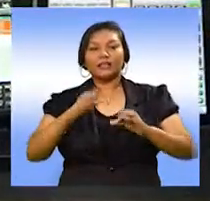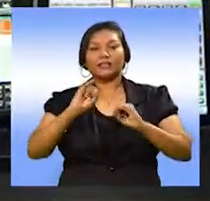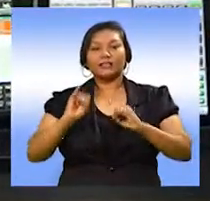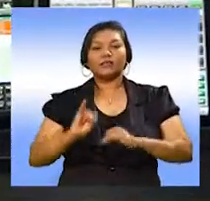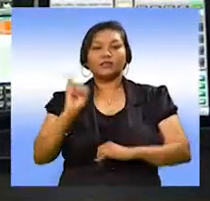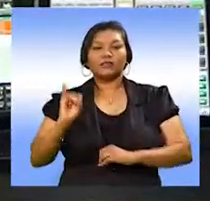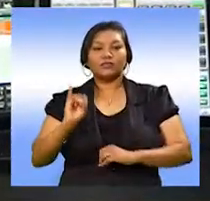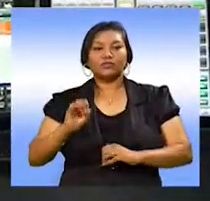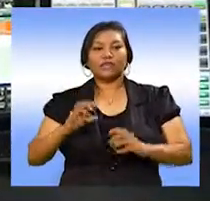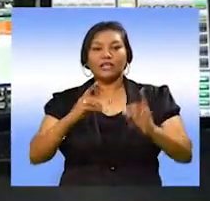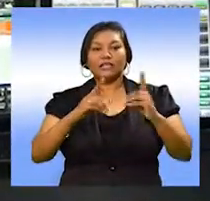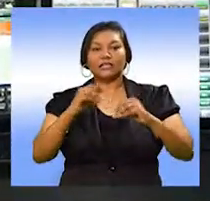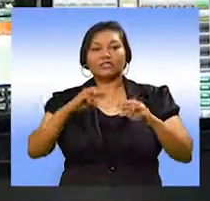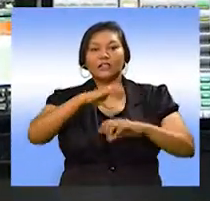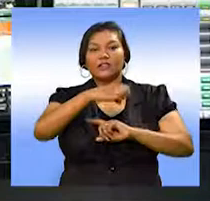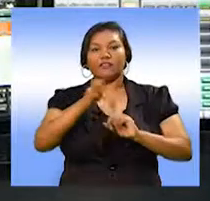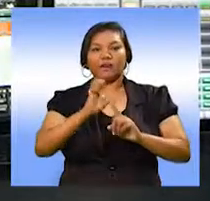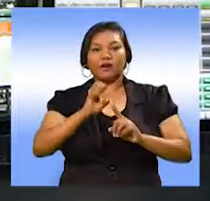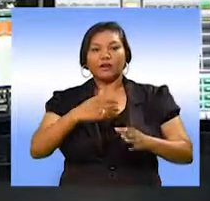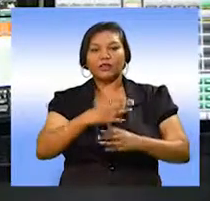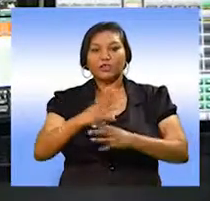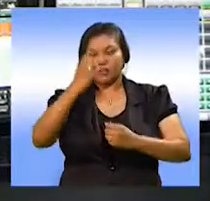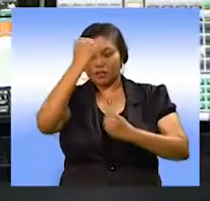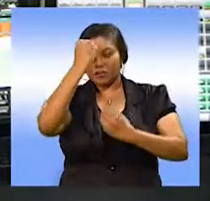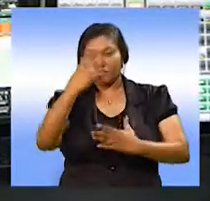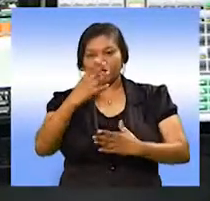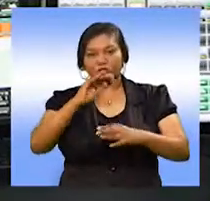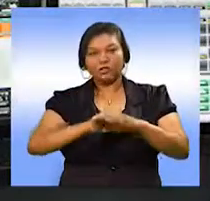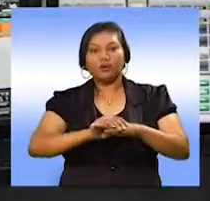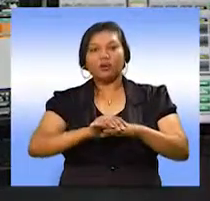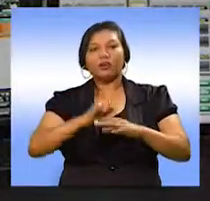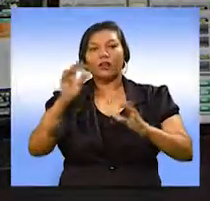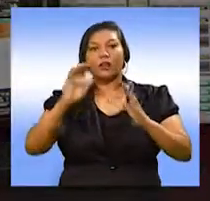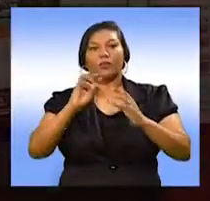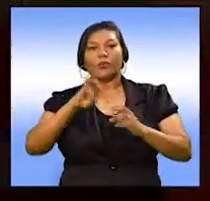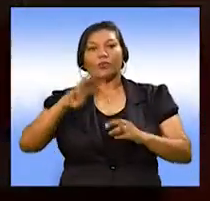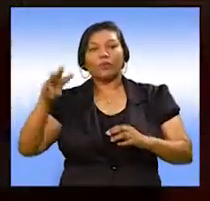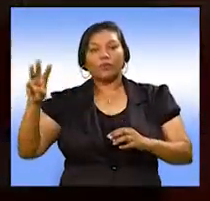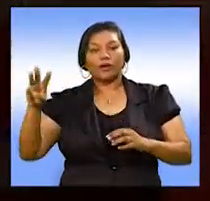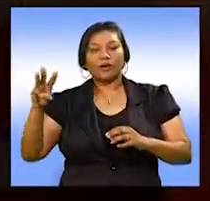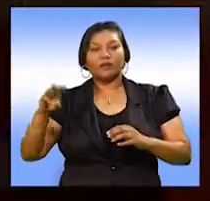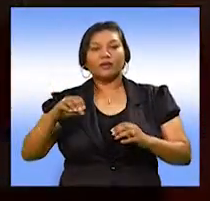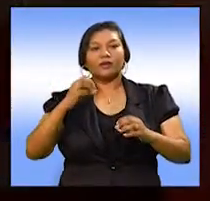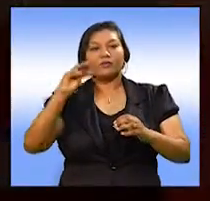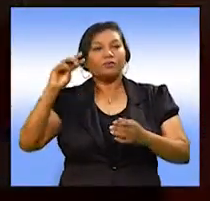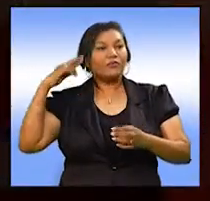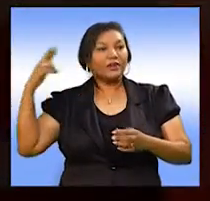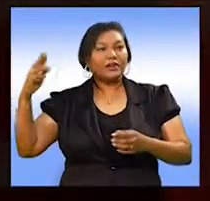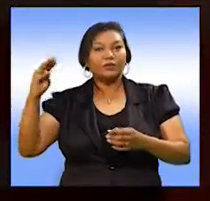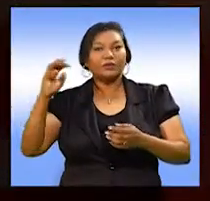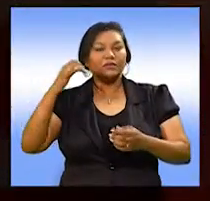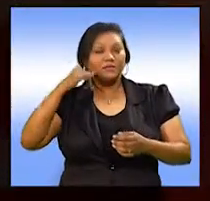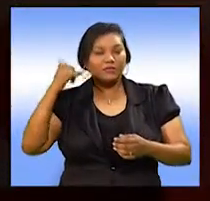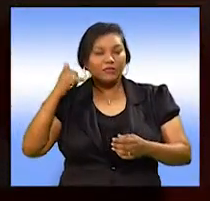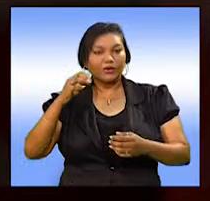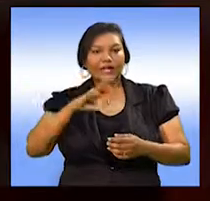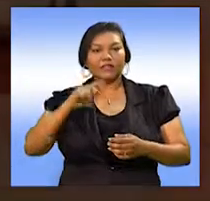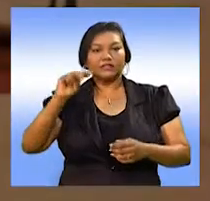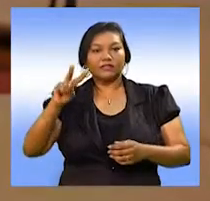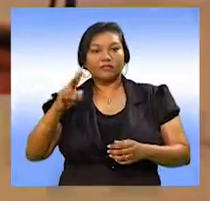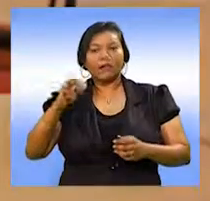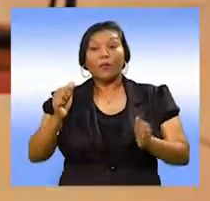on our economy. It is an issue which affects the broadcasting industry, which deals with a diverse range of musical